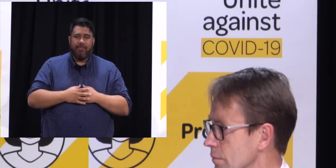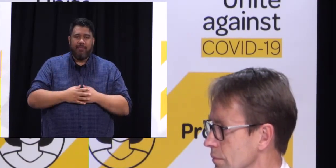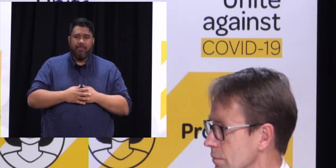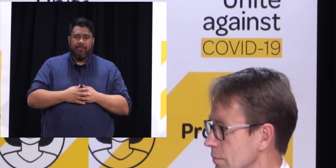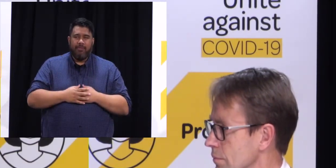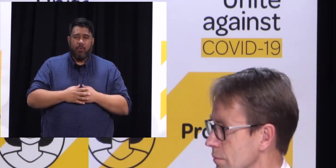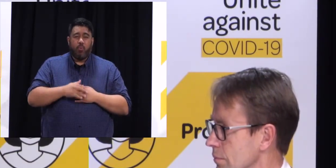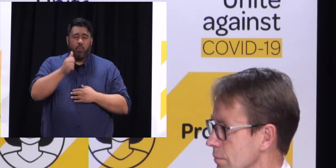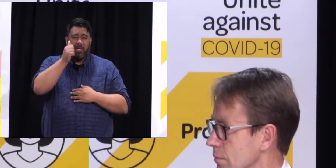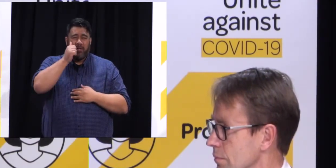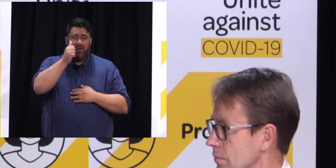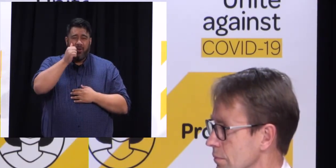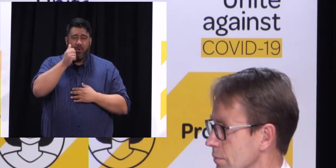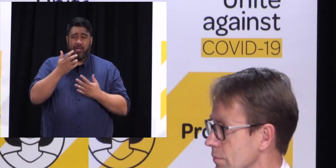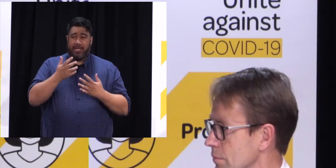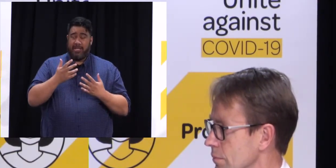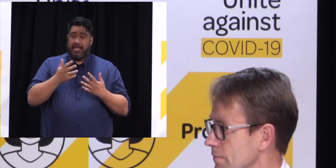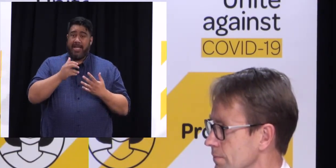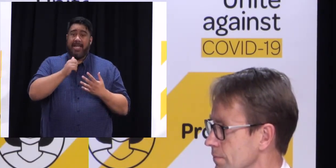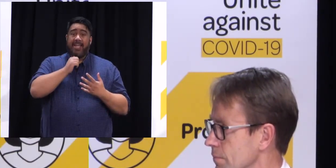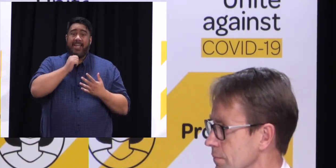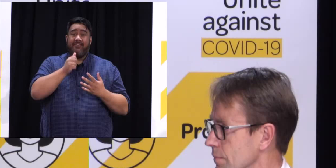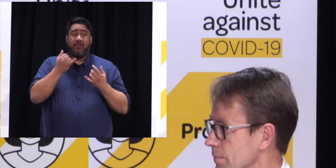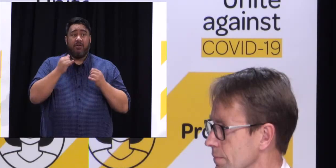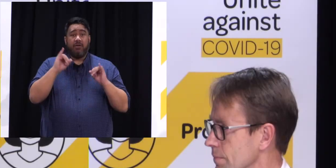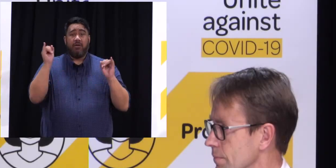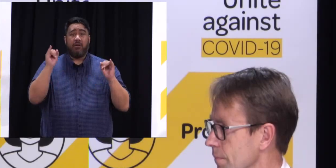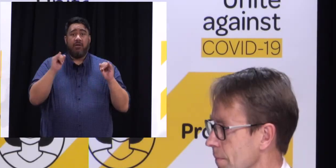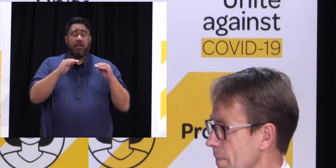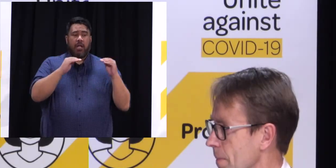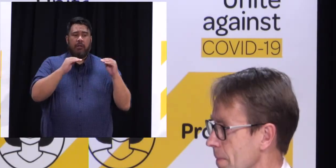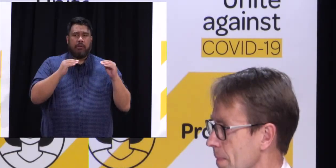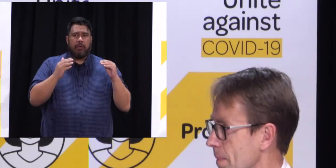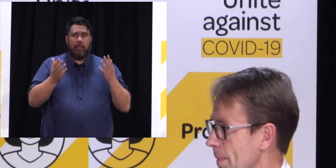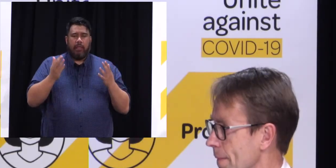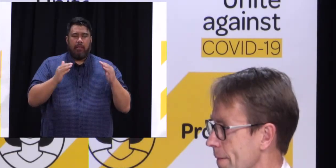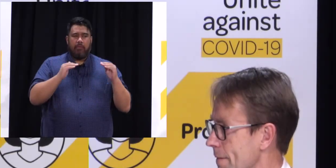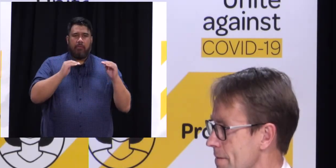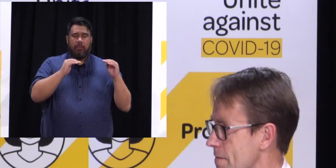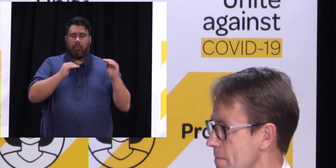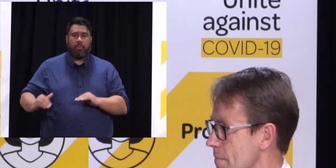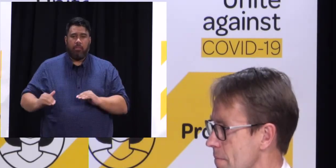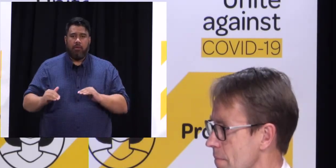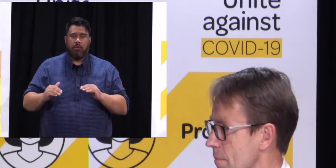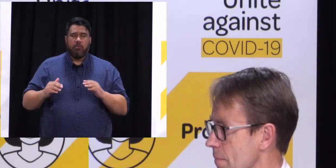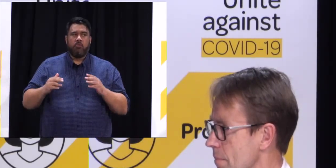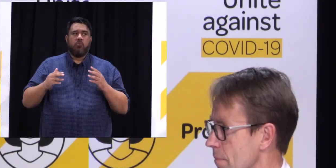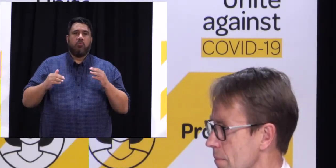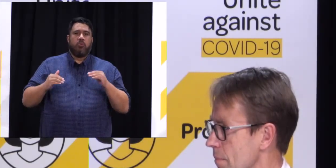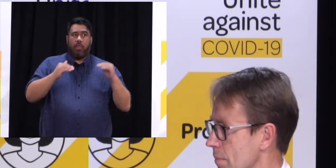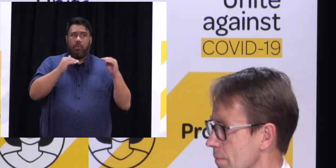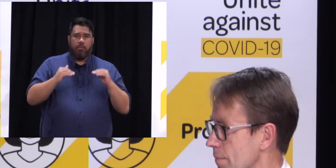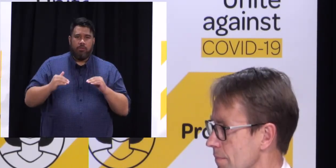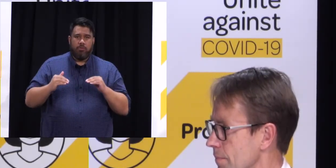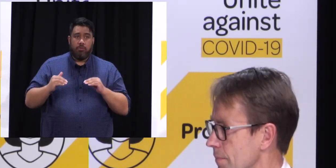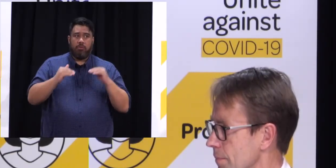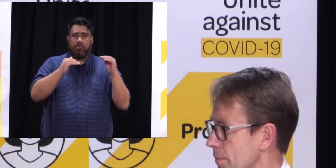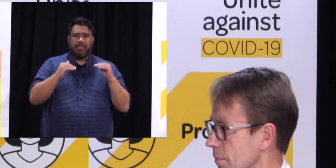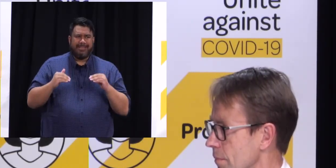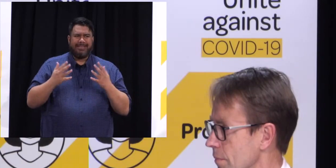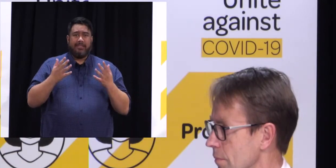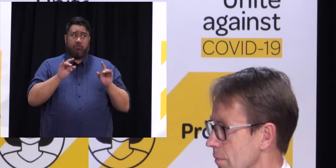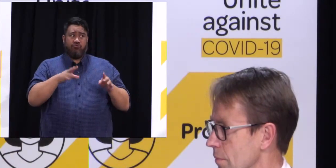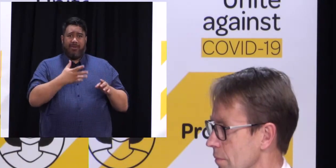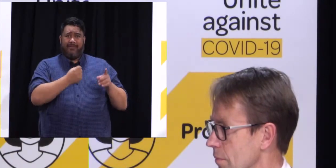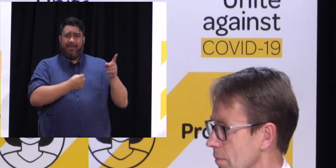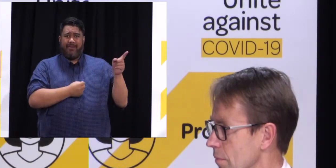you haven't got that confidence and you move in a direction where you just need a bit of time. In Australia, they moved down and then recently had to move back up again.